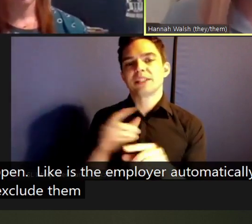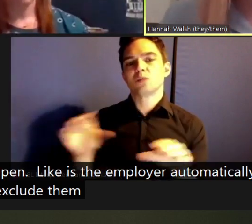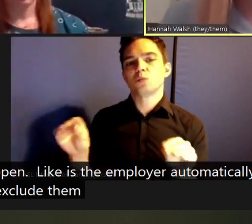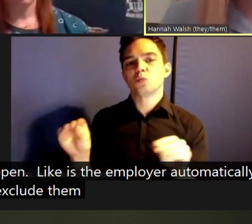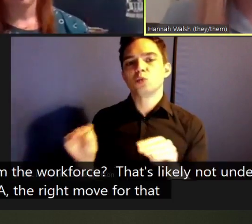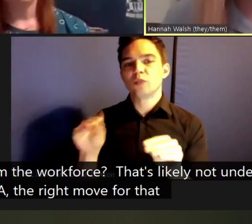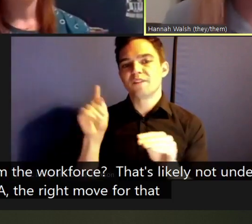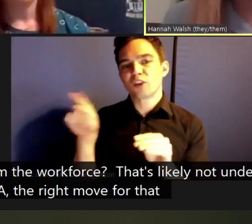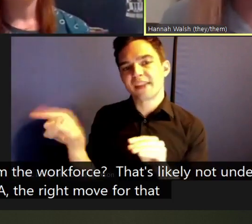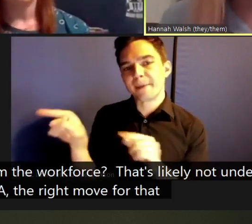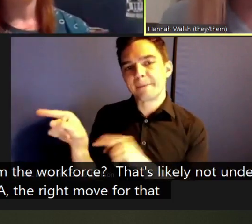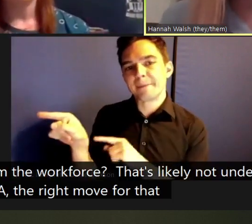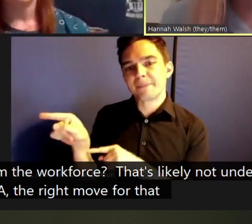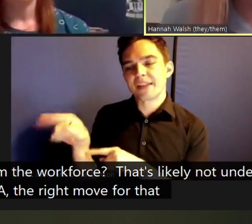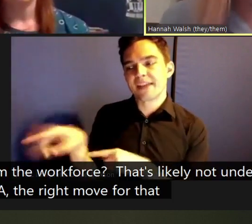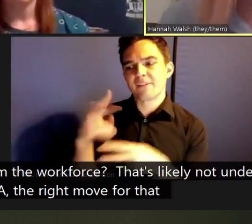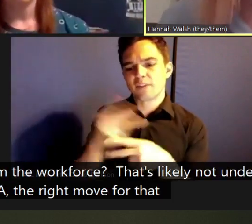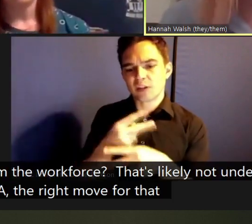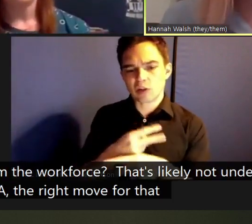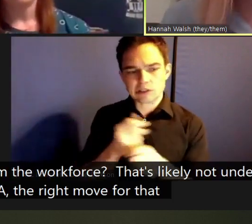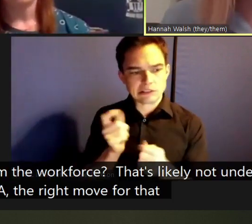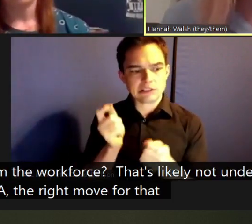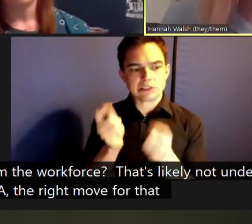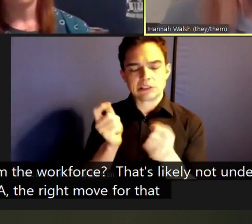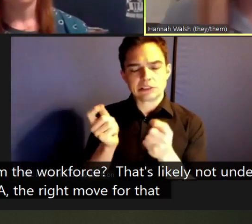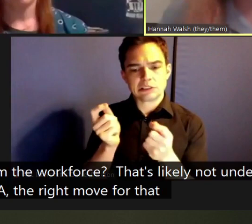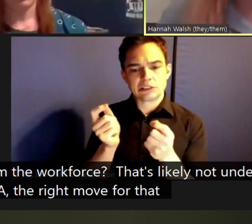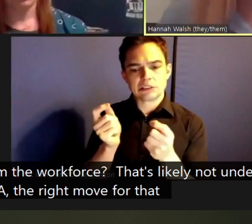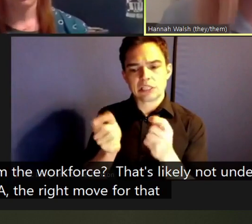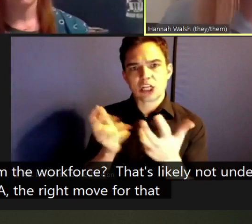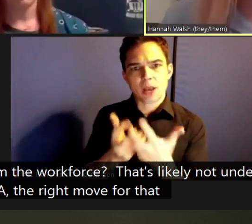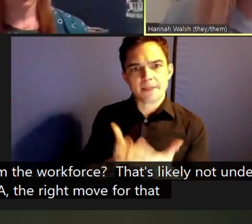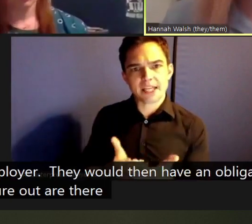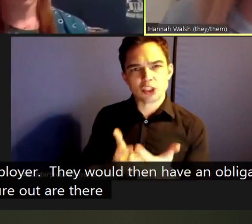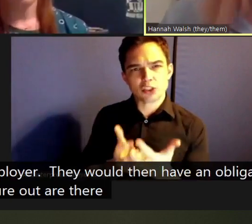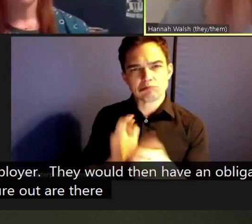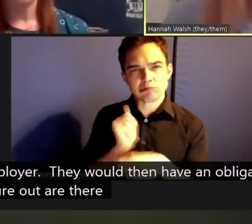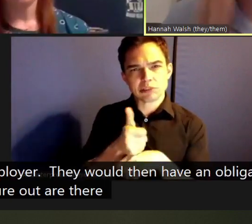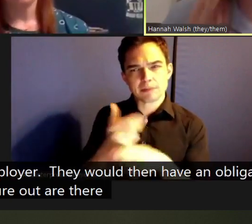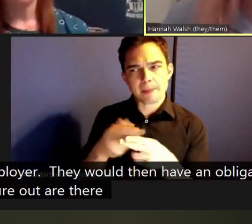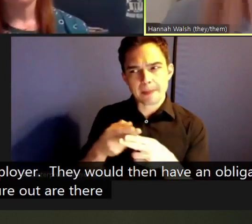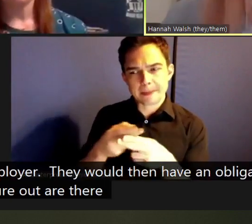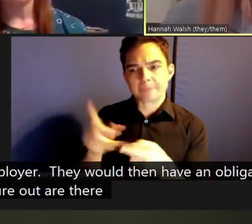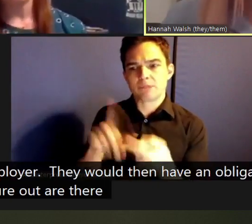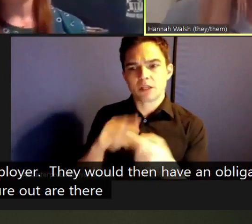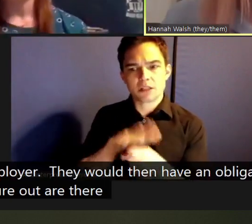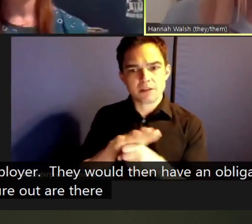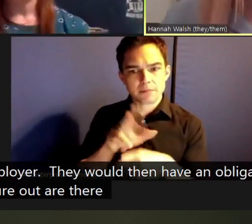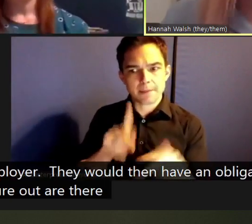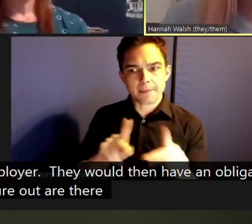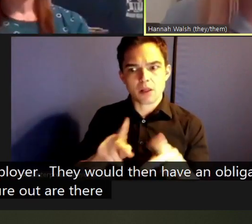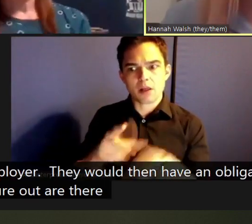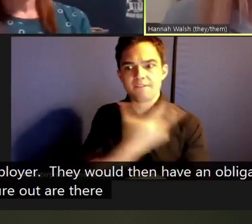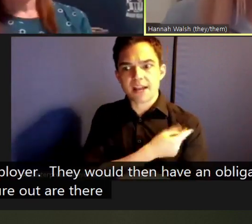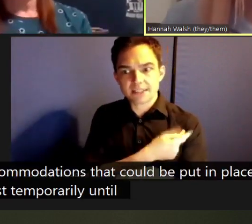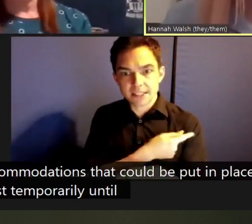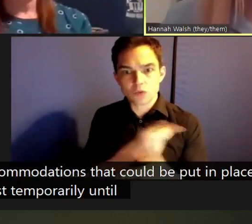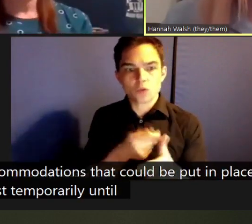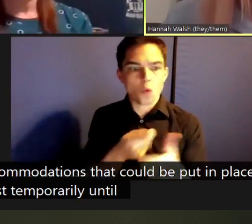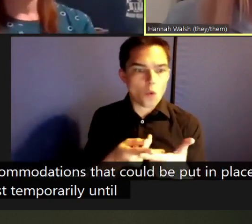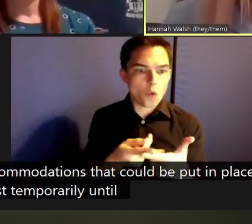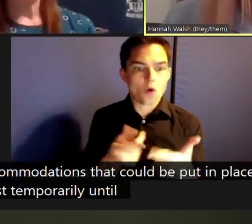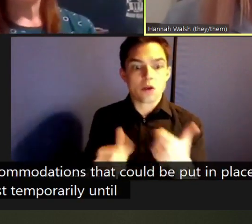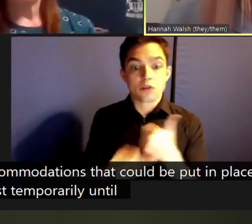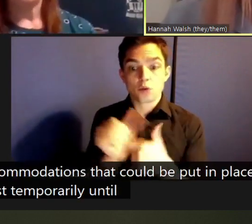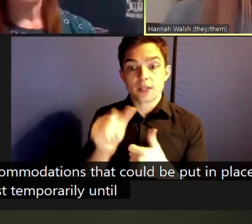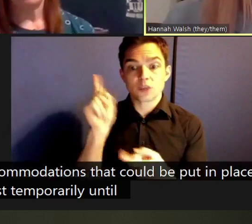to figure out, are there accommodations that can be put in place, at least temporarily, until enough people are vaccinated, or it's, the risk isn't